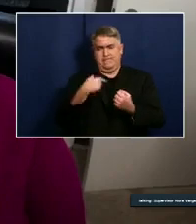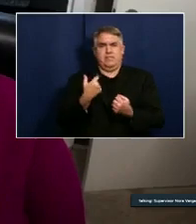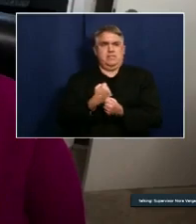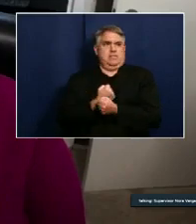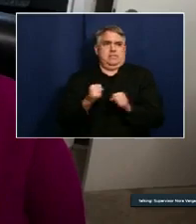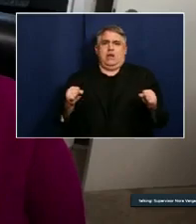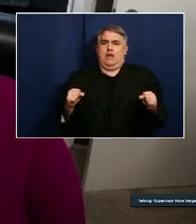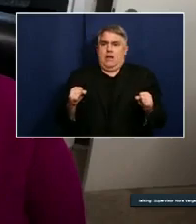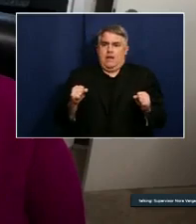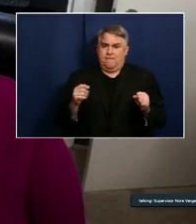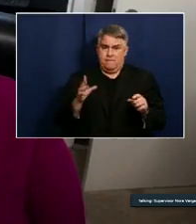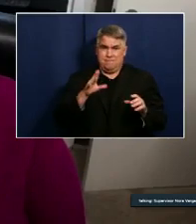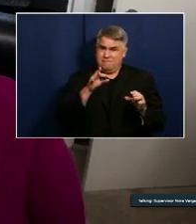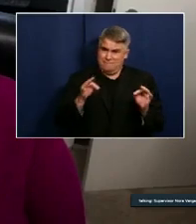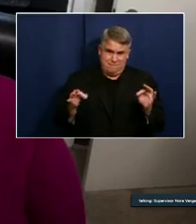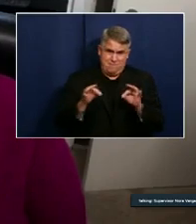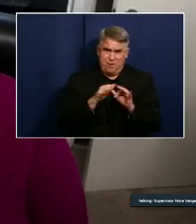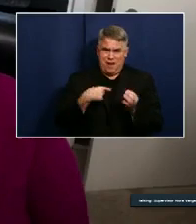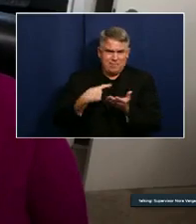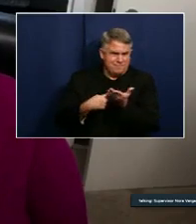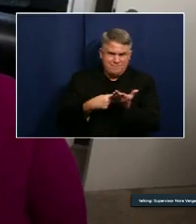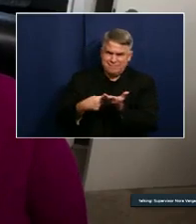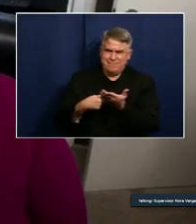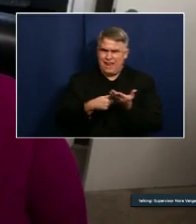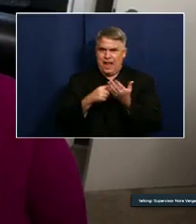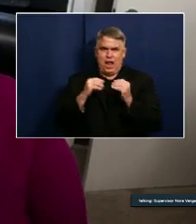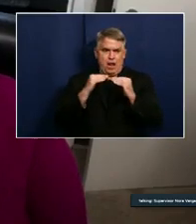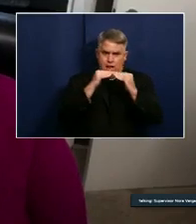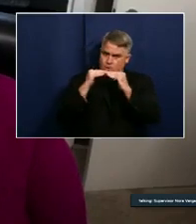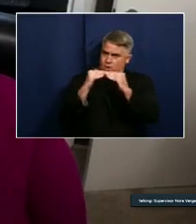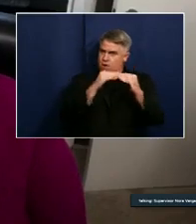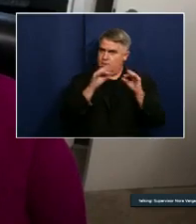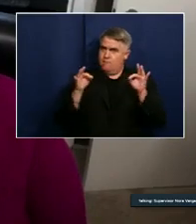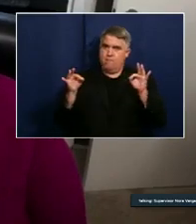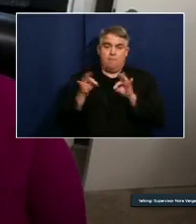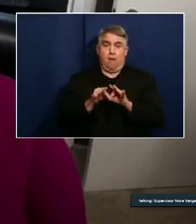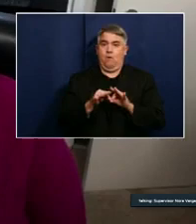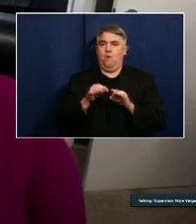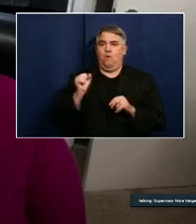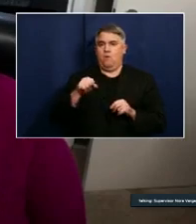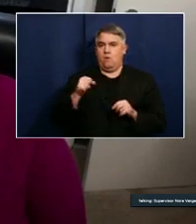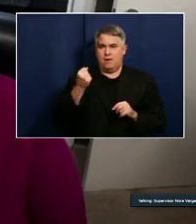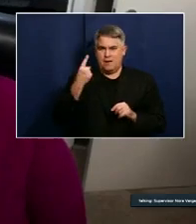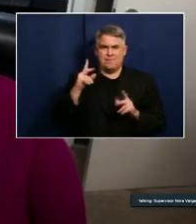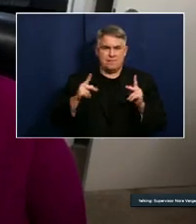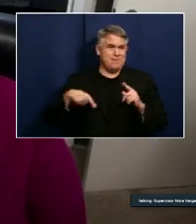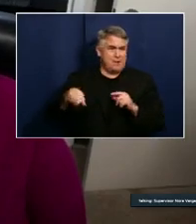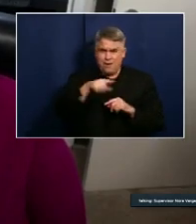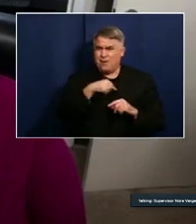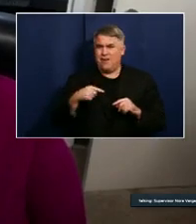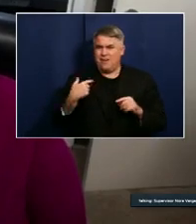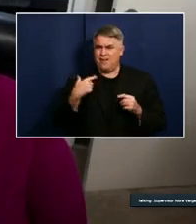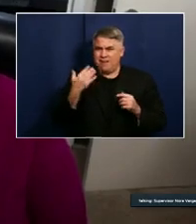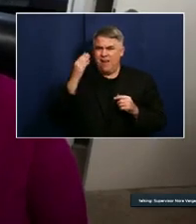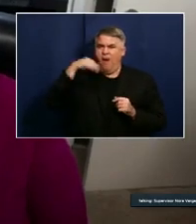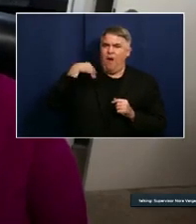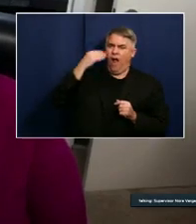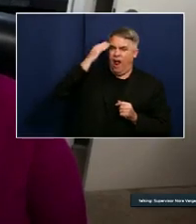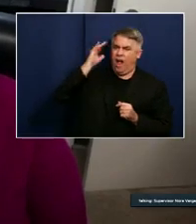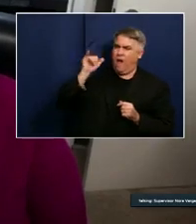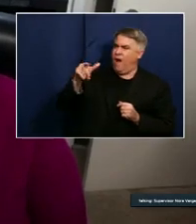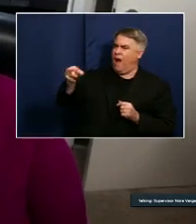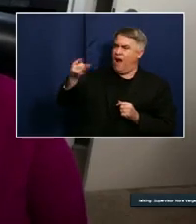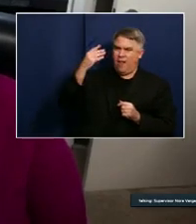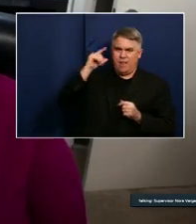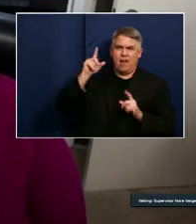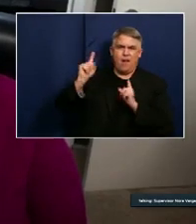when we talk about equity, we want to make sure that we want to make sure people have places that they're familiar with, right? And so